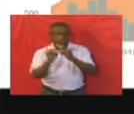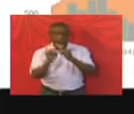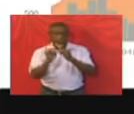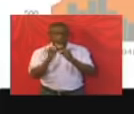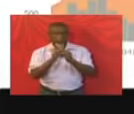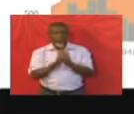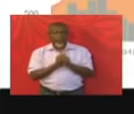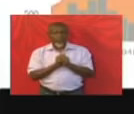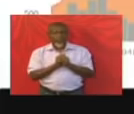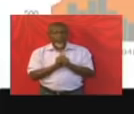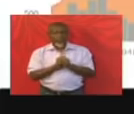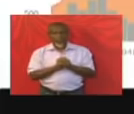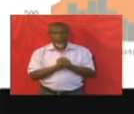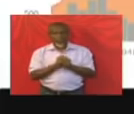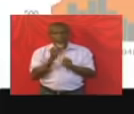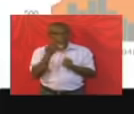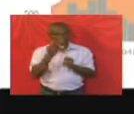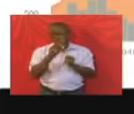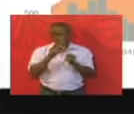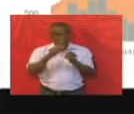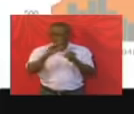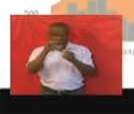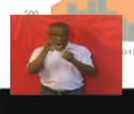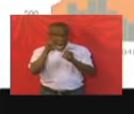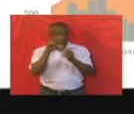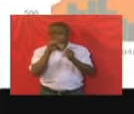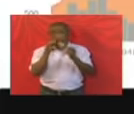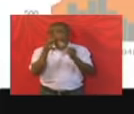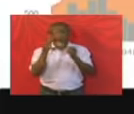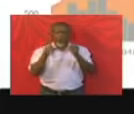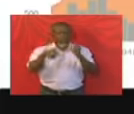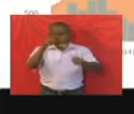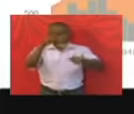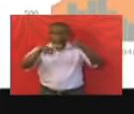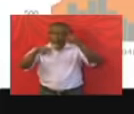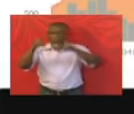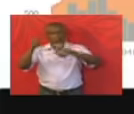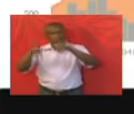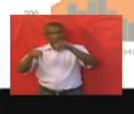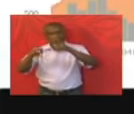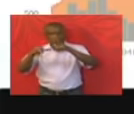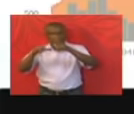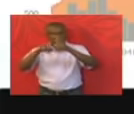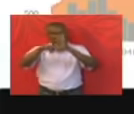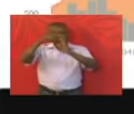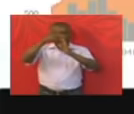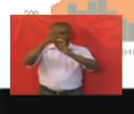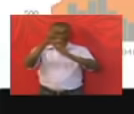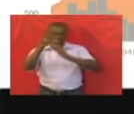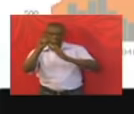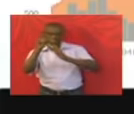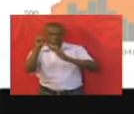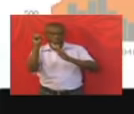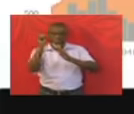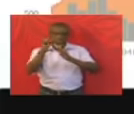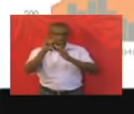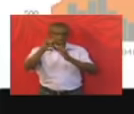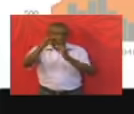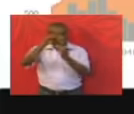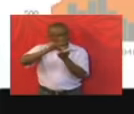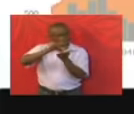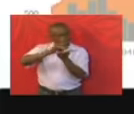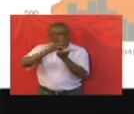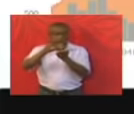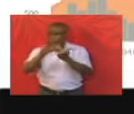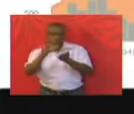we see that that has varied. It's varied between the high 30s, coming down to low 30s in July